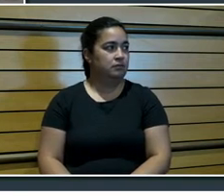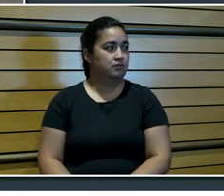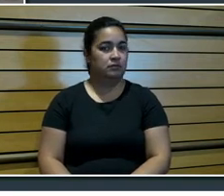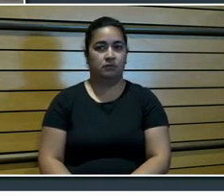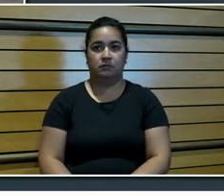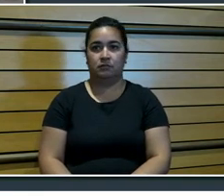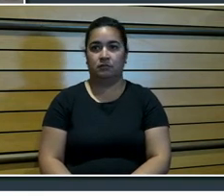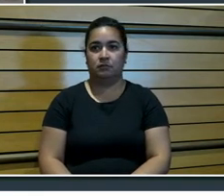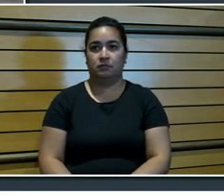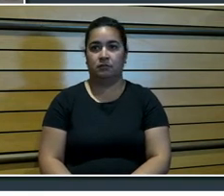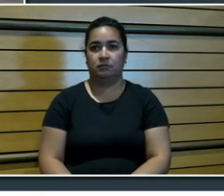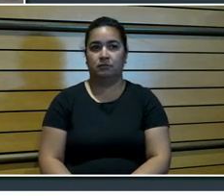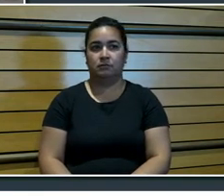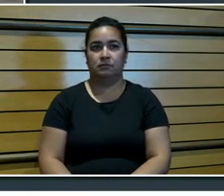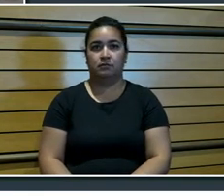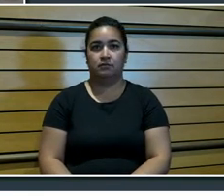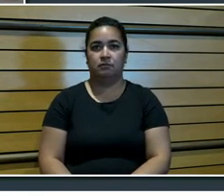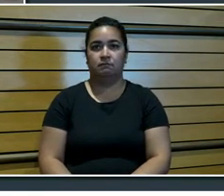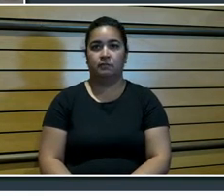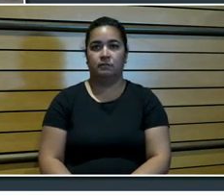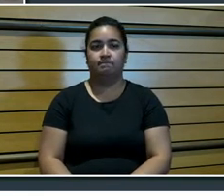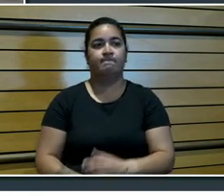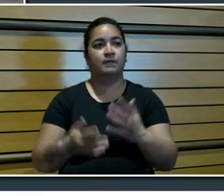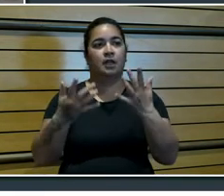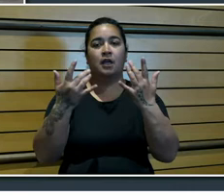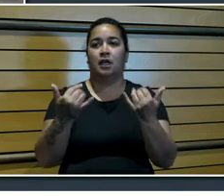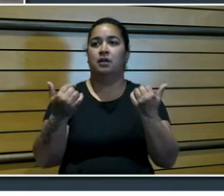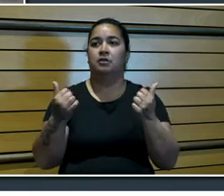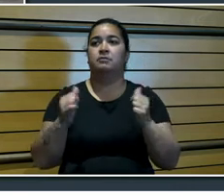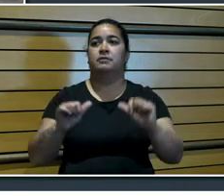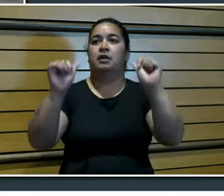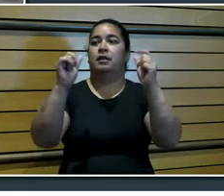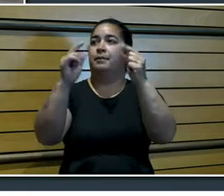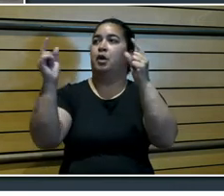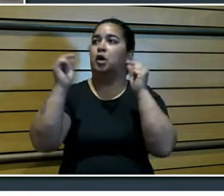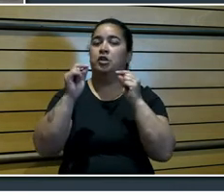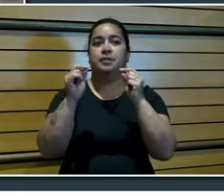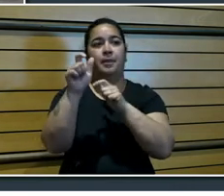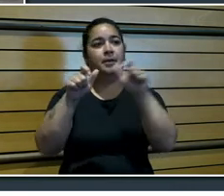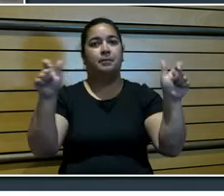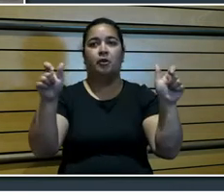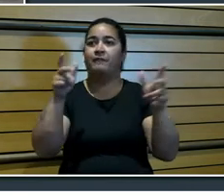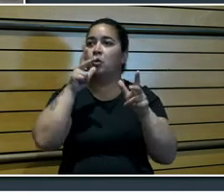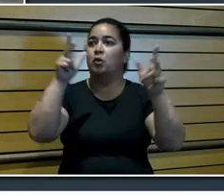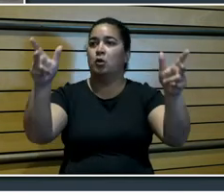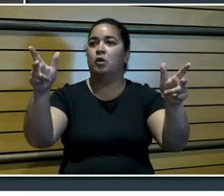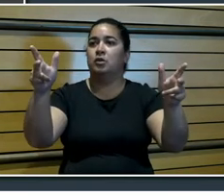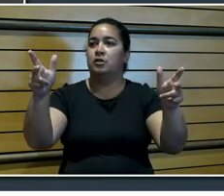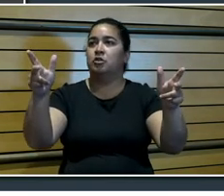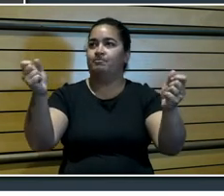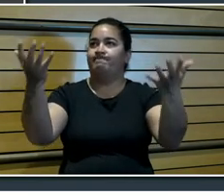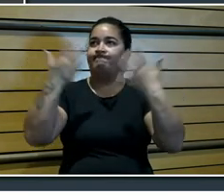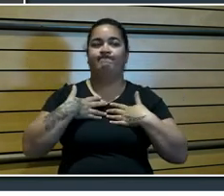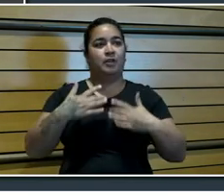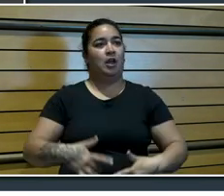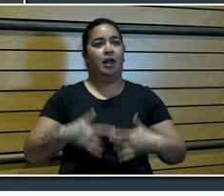Ka tangi te tiiti, ka tangi te kaka, ka tangi te hoki kau. I hei Māori ora. Tēnā koutou,